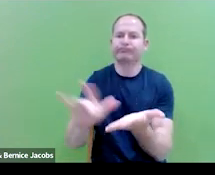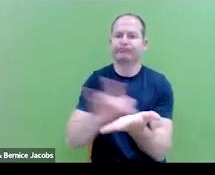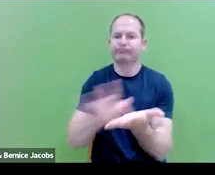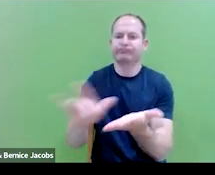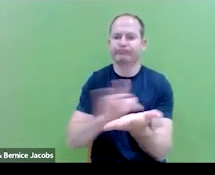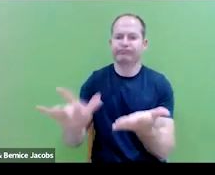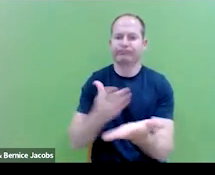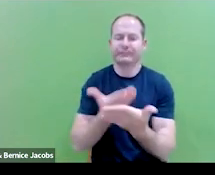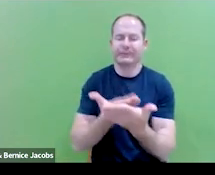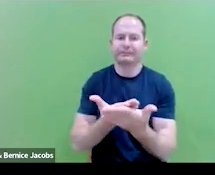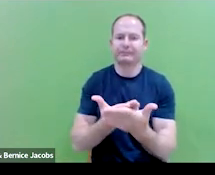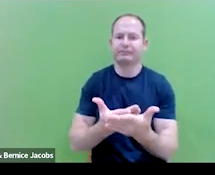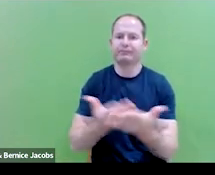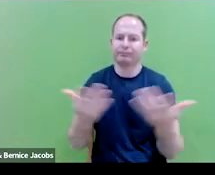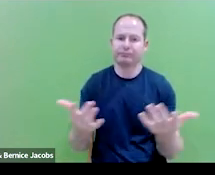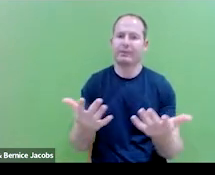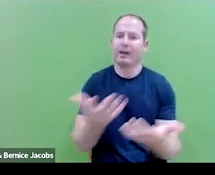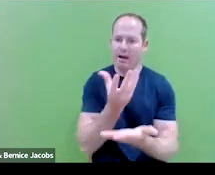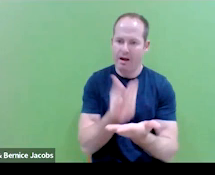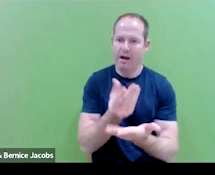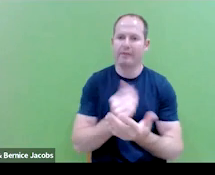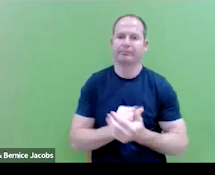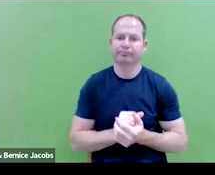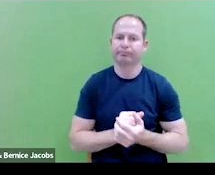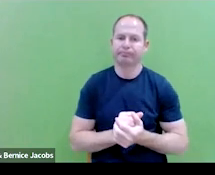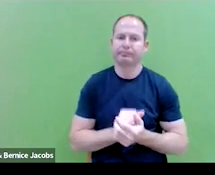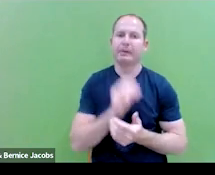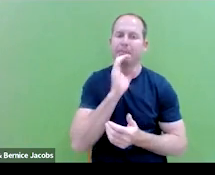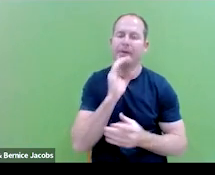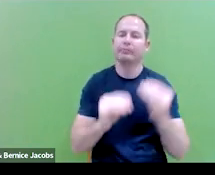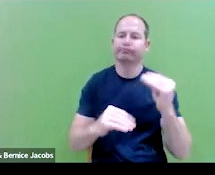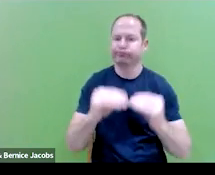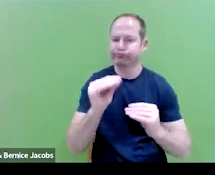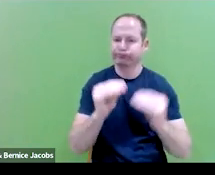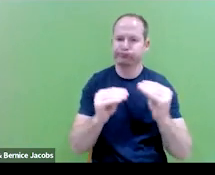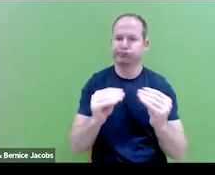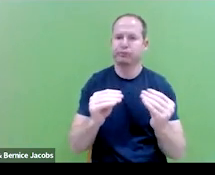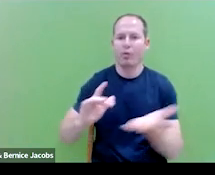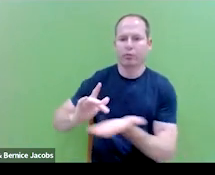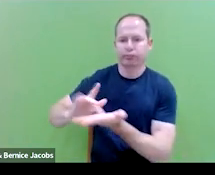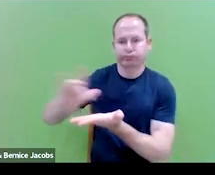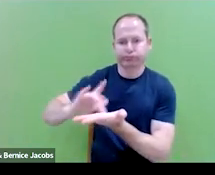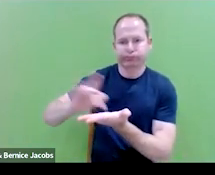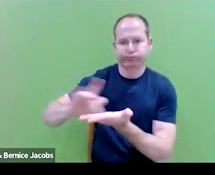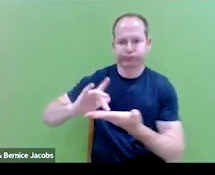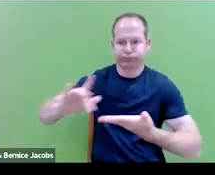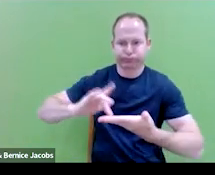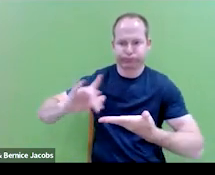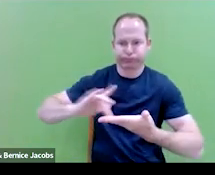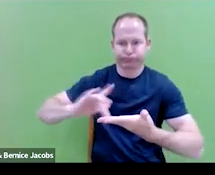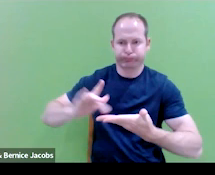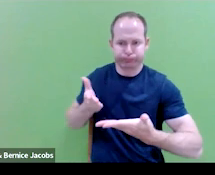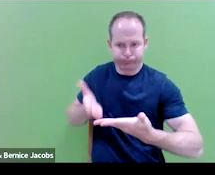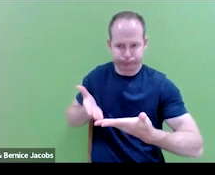flexibility in use is now being built in. We no longer have to scroll only on one side of the screen. So the whole screen is